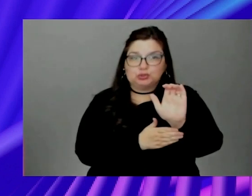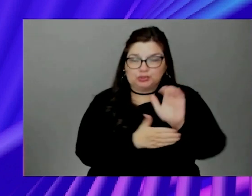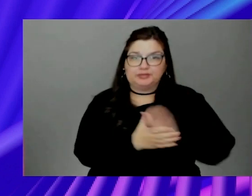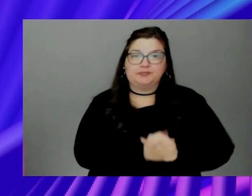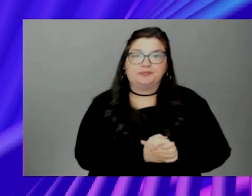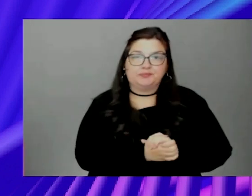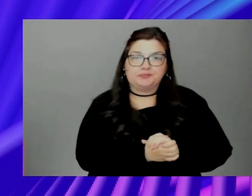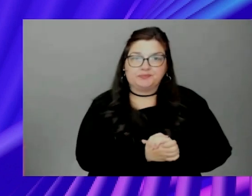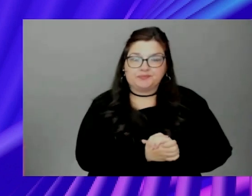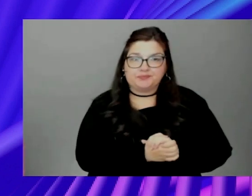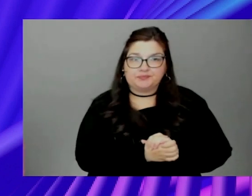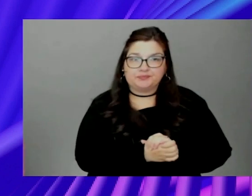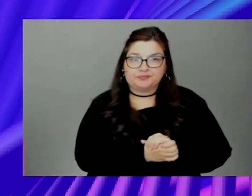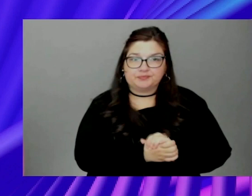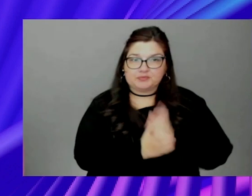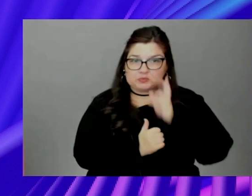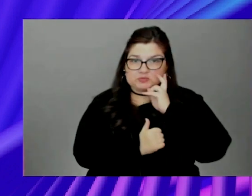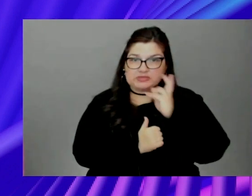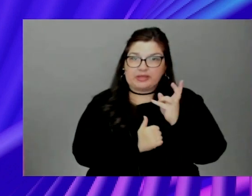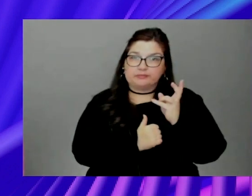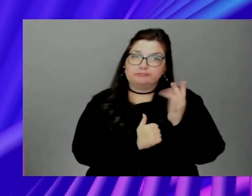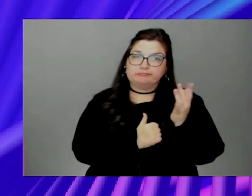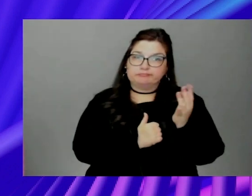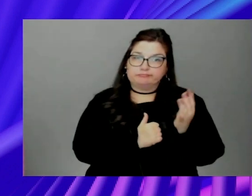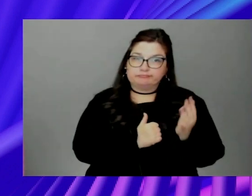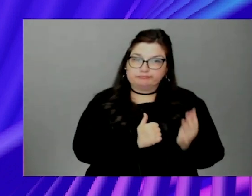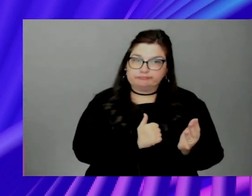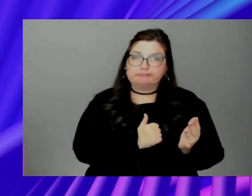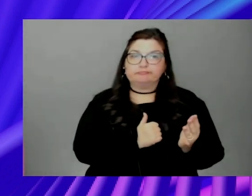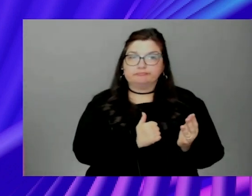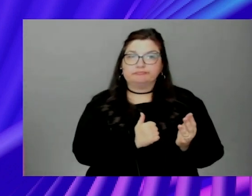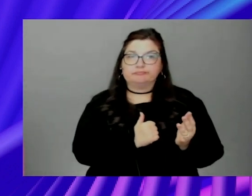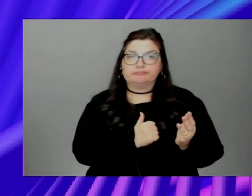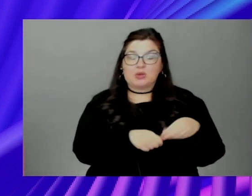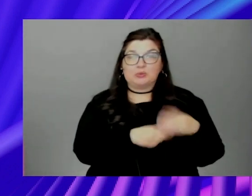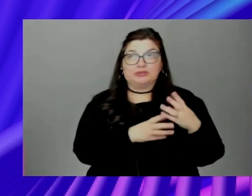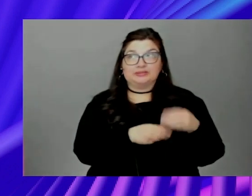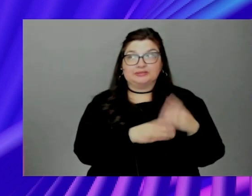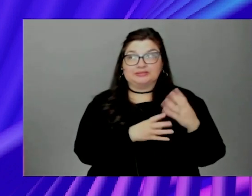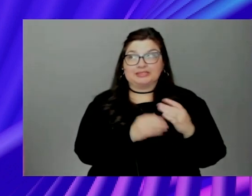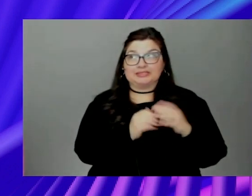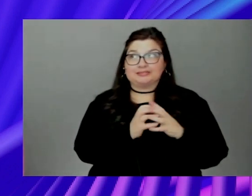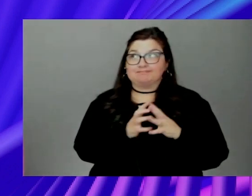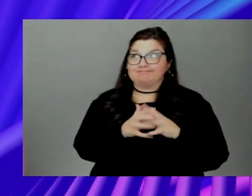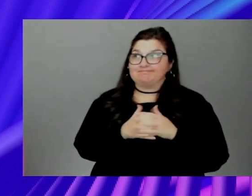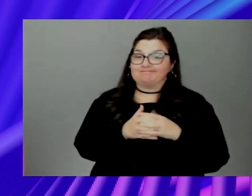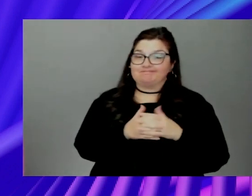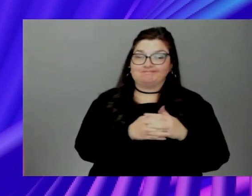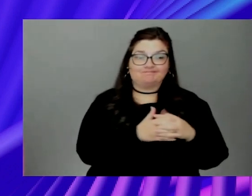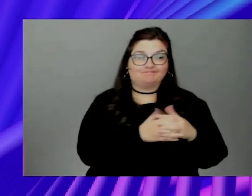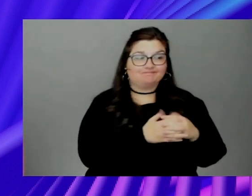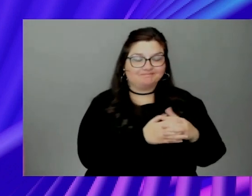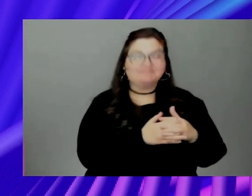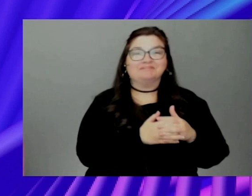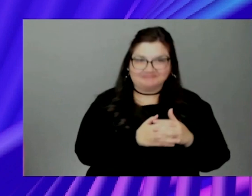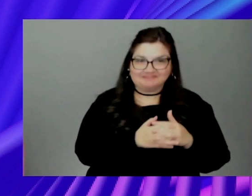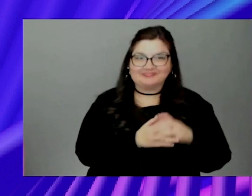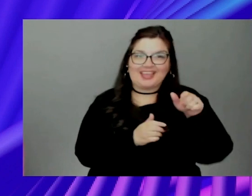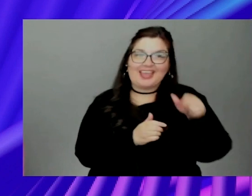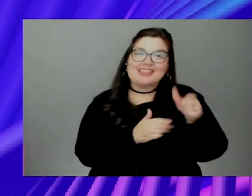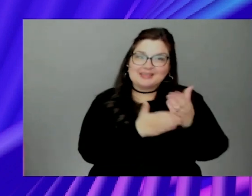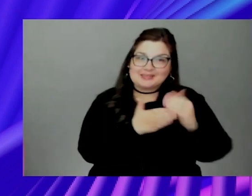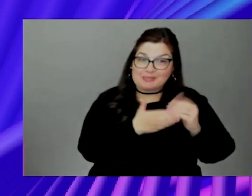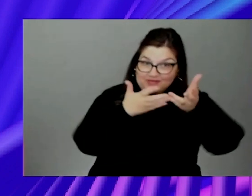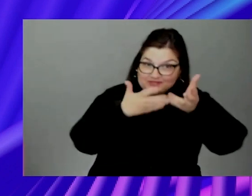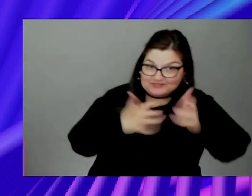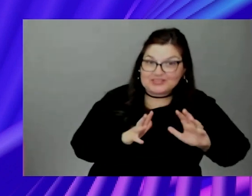It's going very quick. And so, yeah, after this stage, we're going to get to